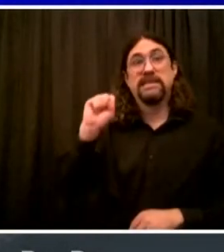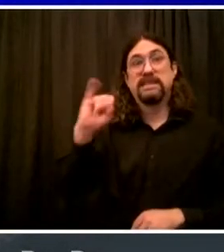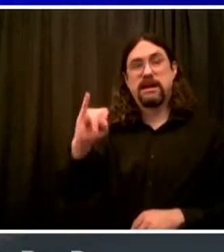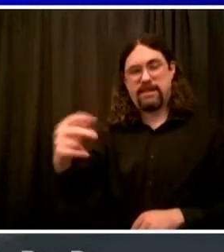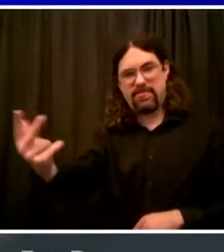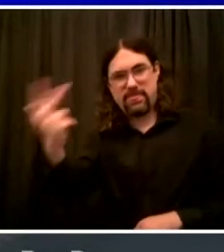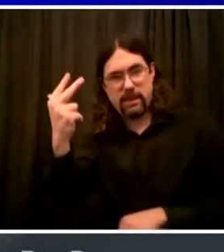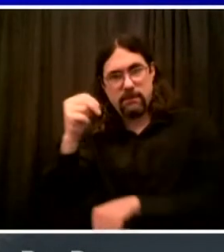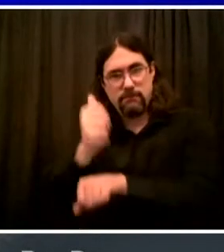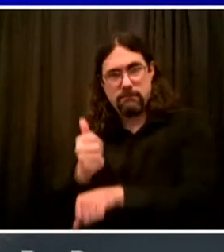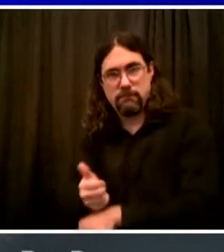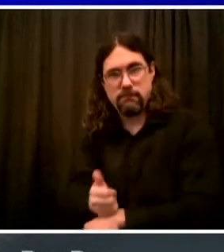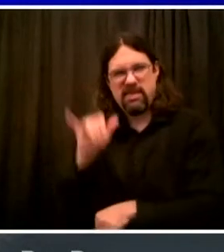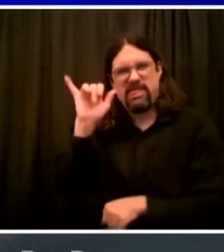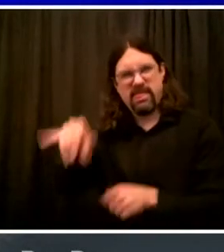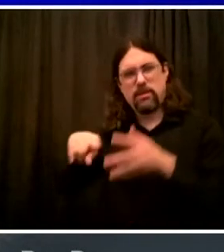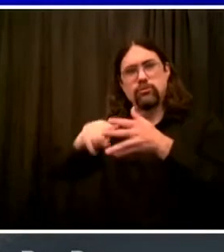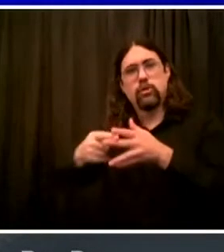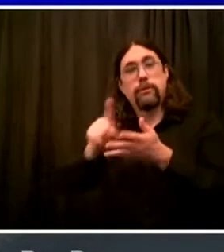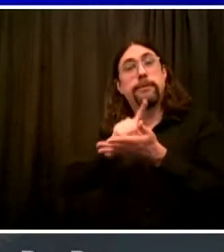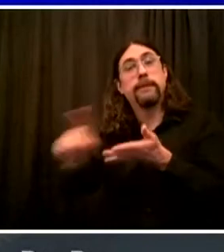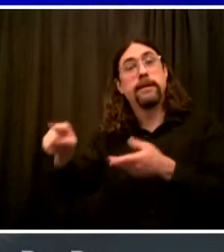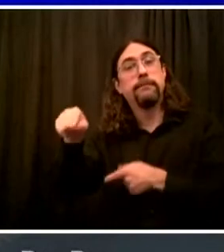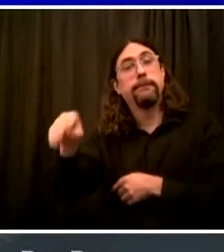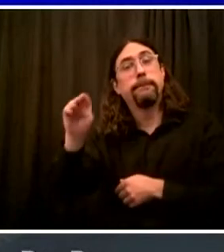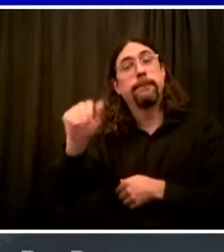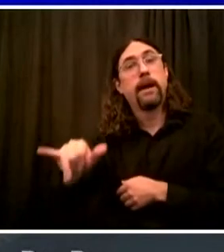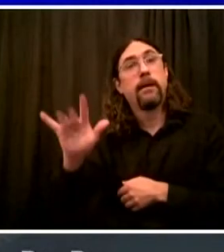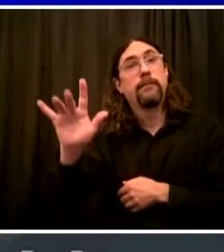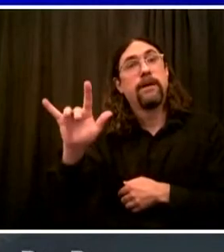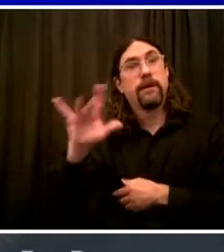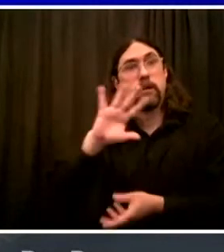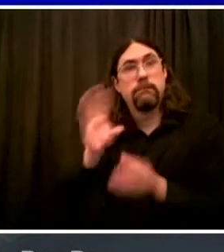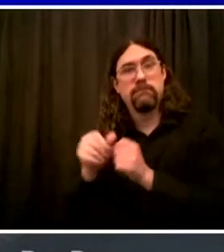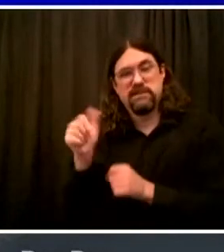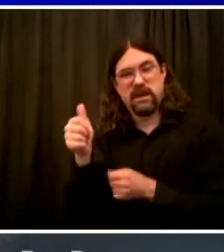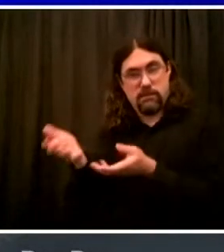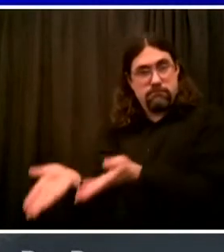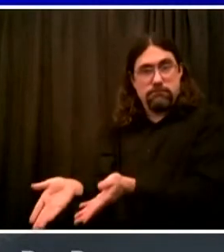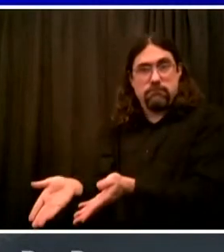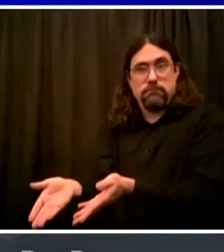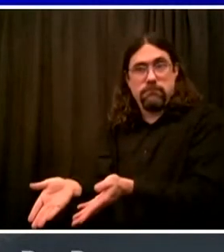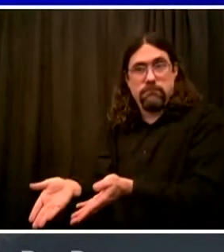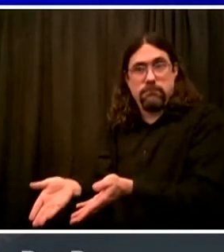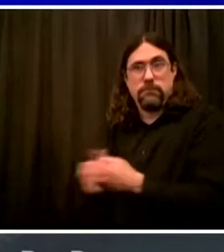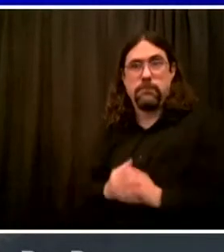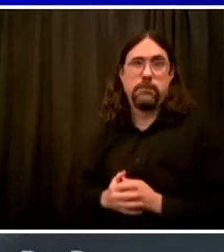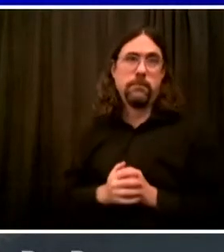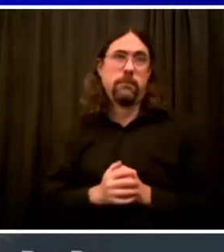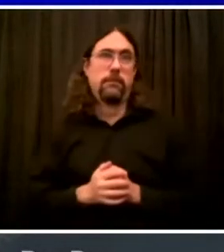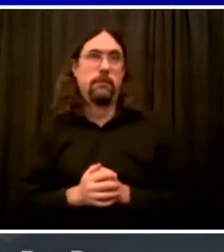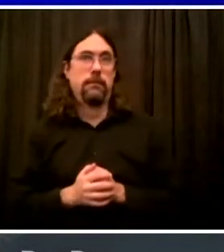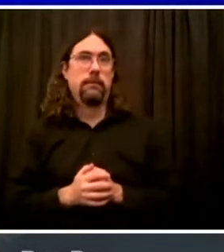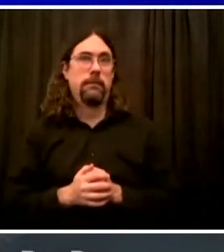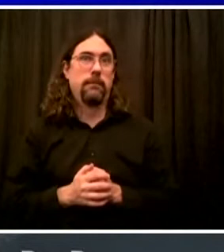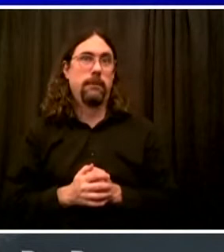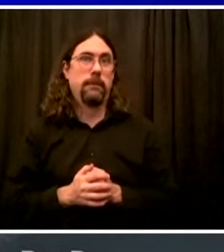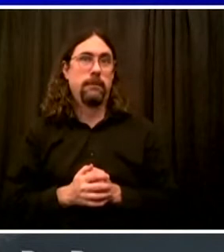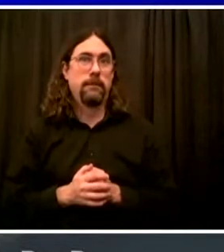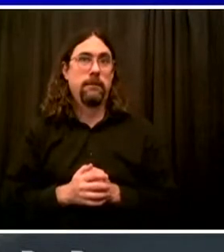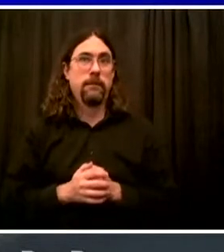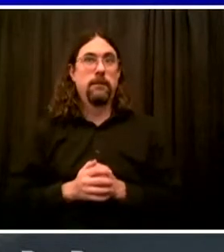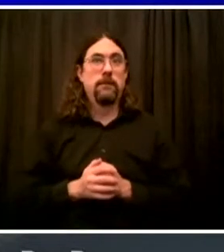Richmond. Those are the specific addresses, and that capacity will bring us up to 10,700 tests a day. Again, this is